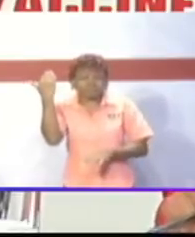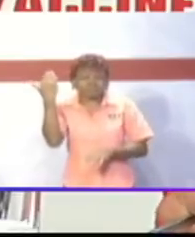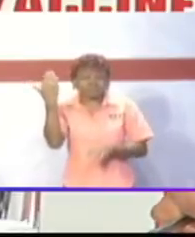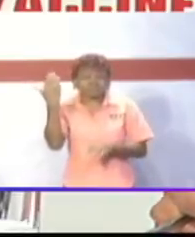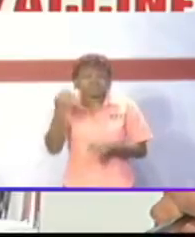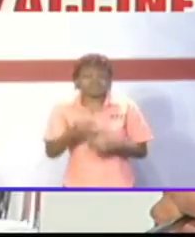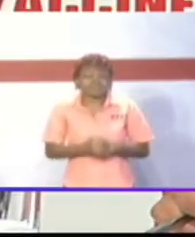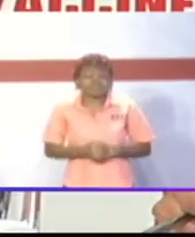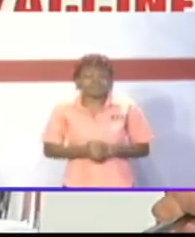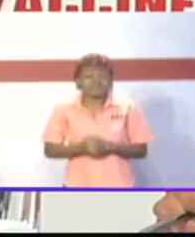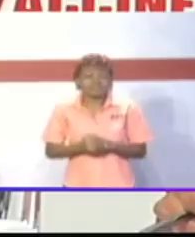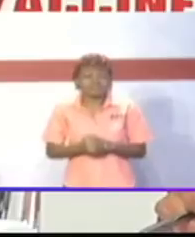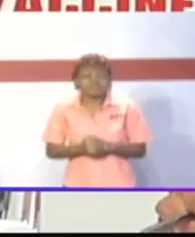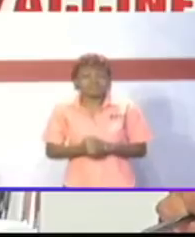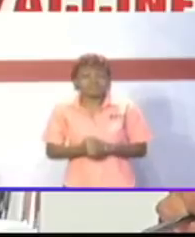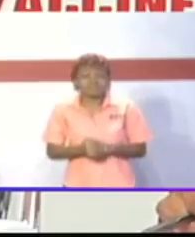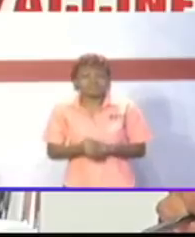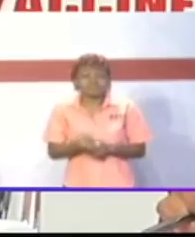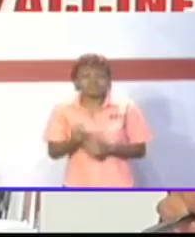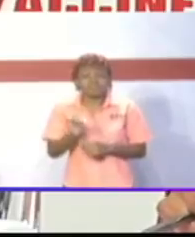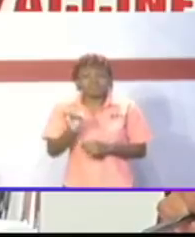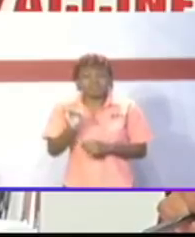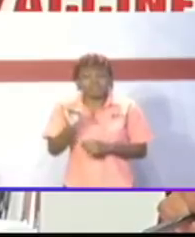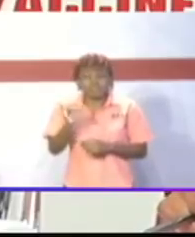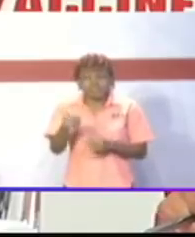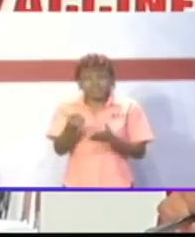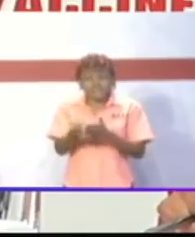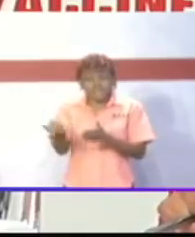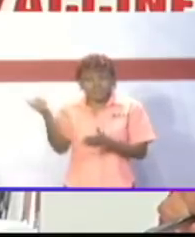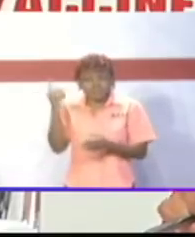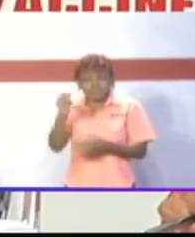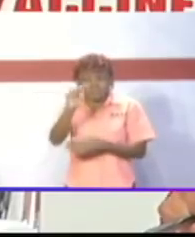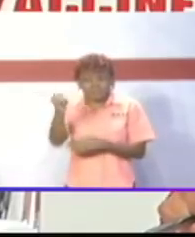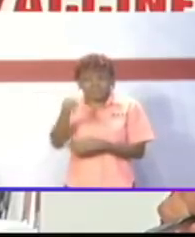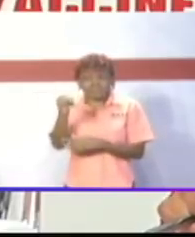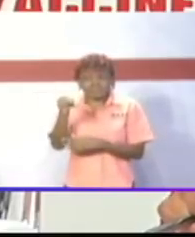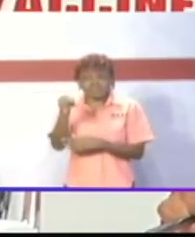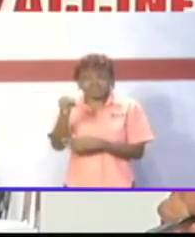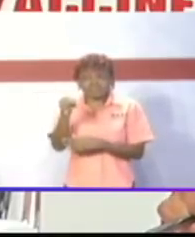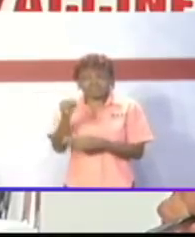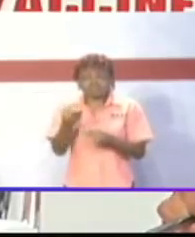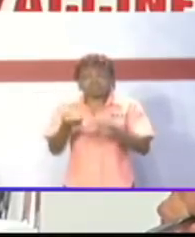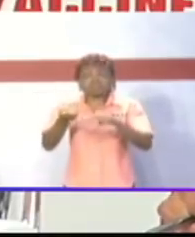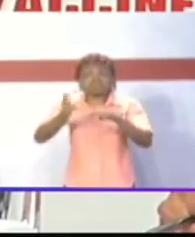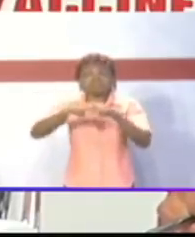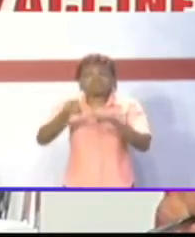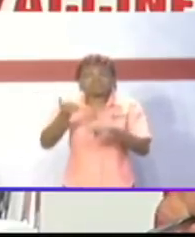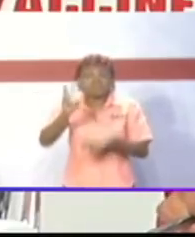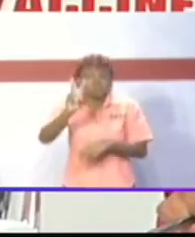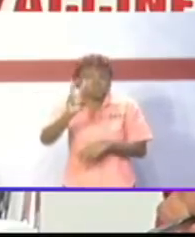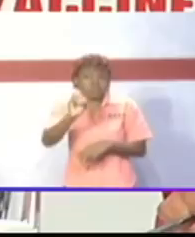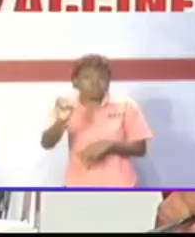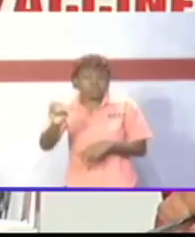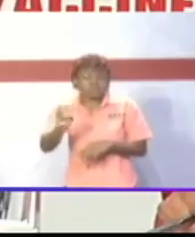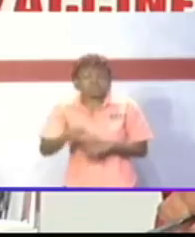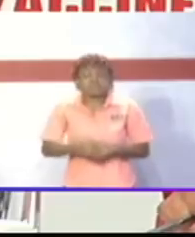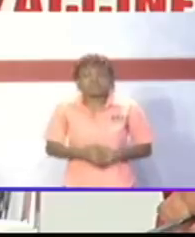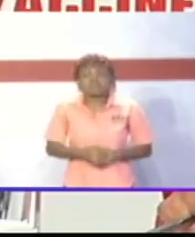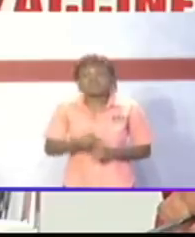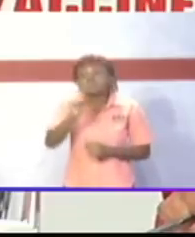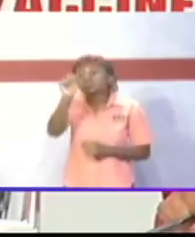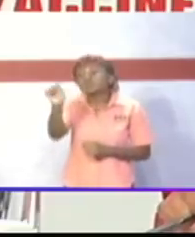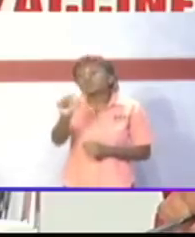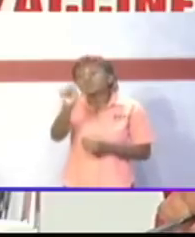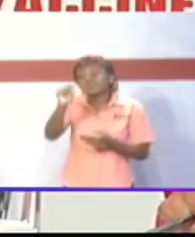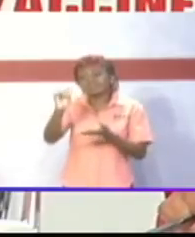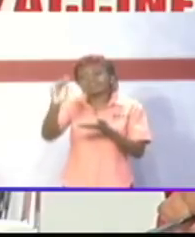That Monday, it did go up by about 200, but then by the Tuesday, drop back down.